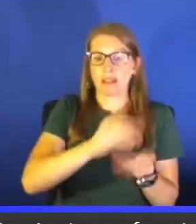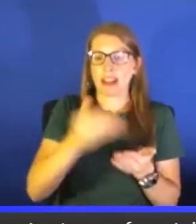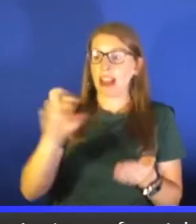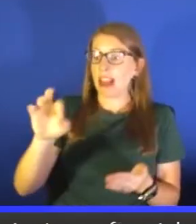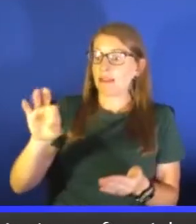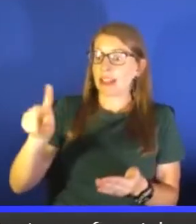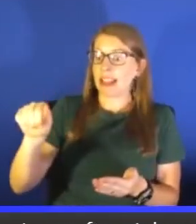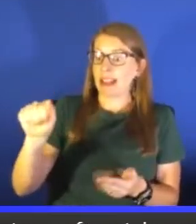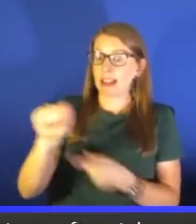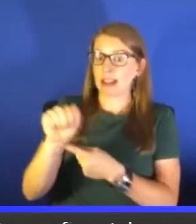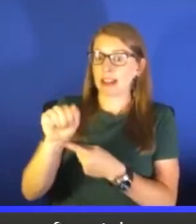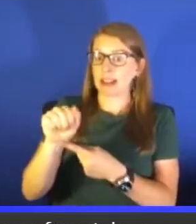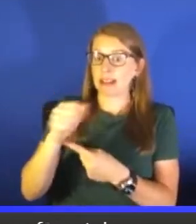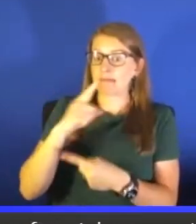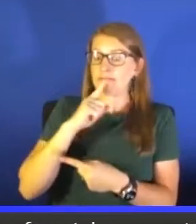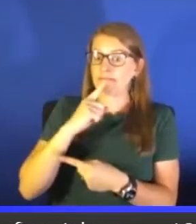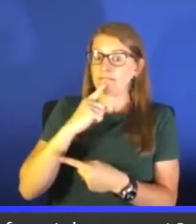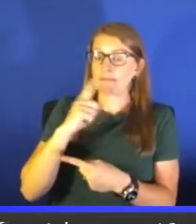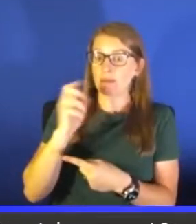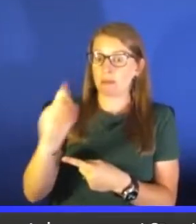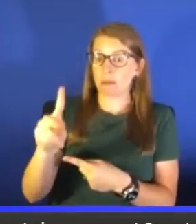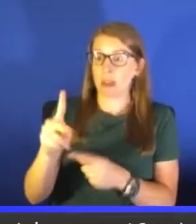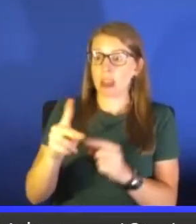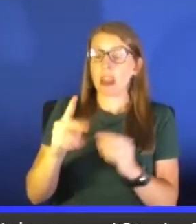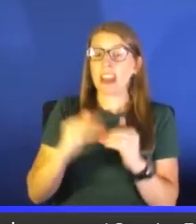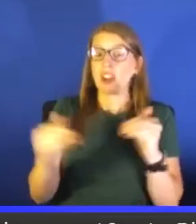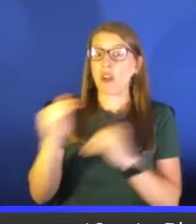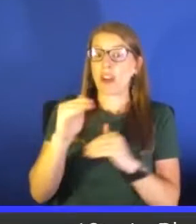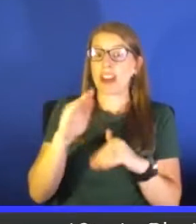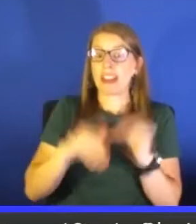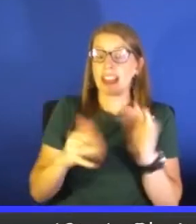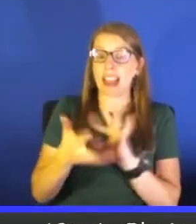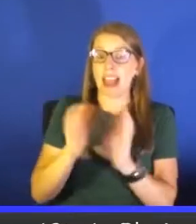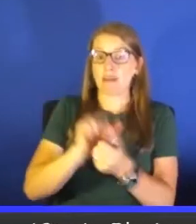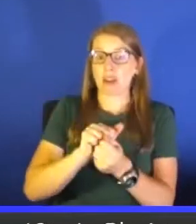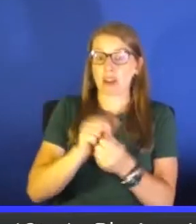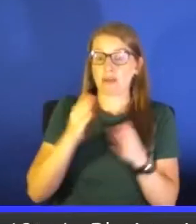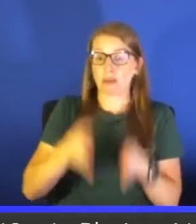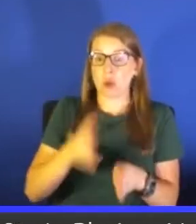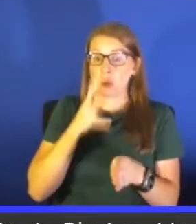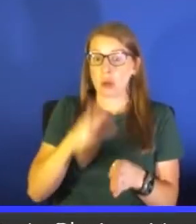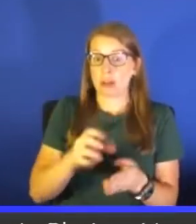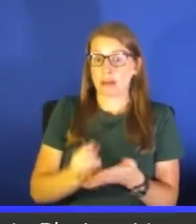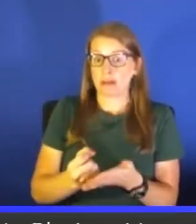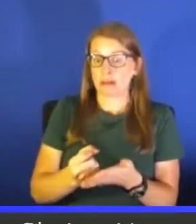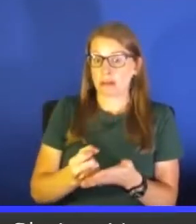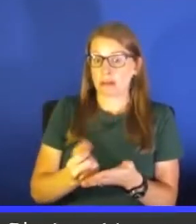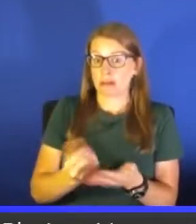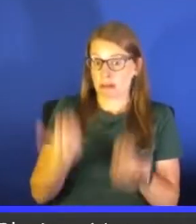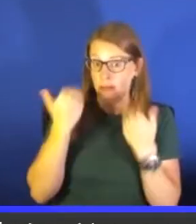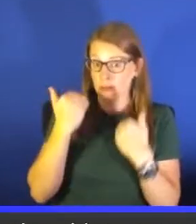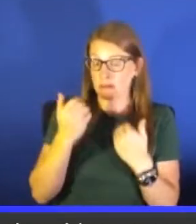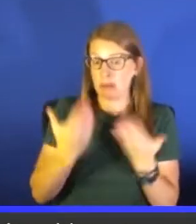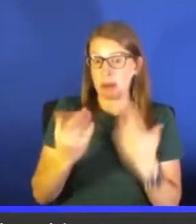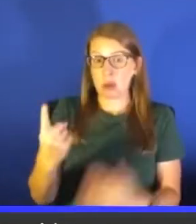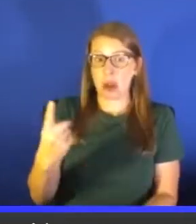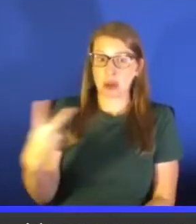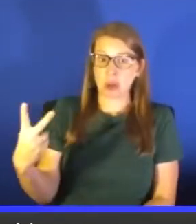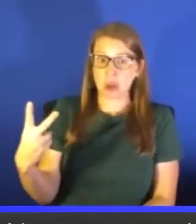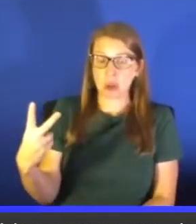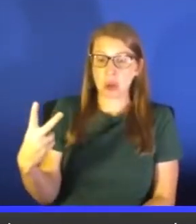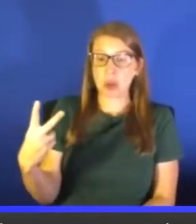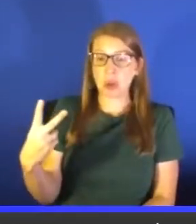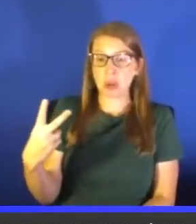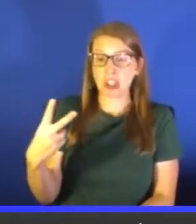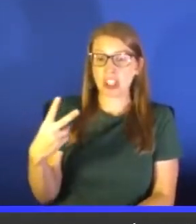quite a bit larger than what the average individual will take. So I think you have to use your personal judgment. Probably having 1 or 2 servings a day is probably not going to